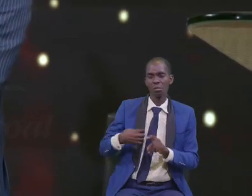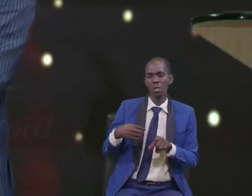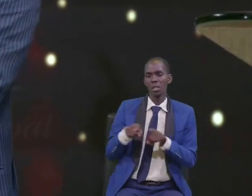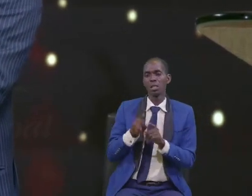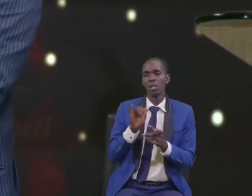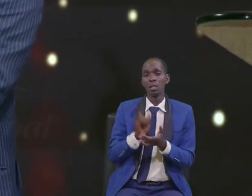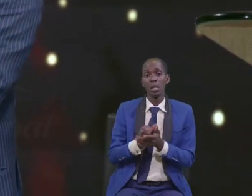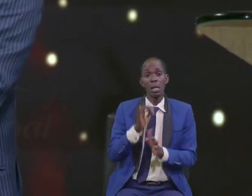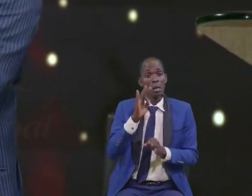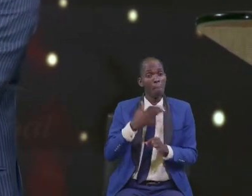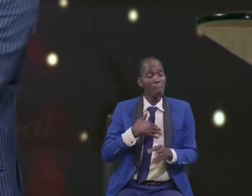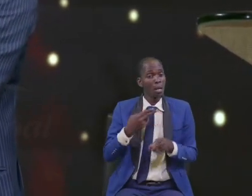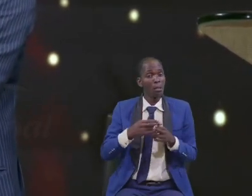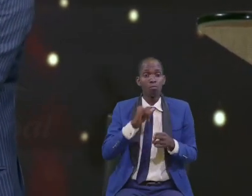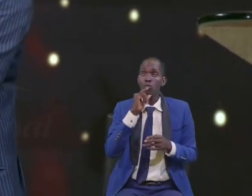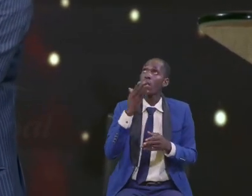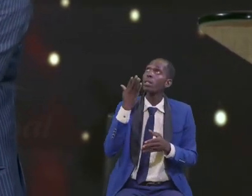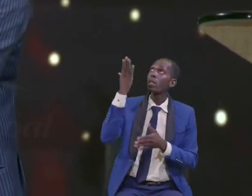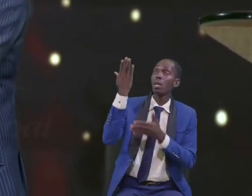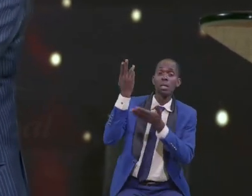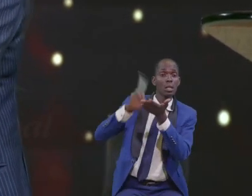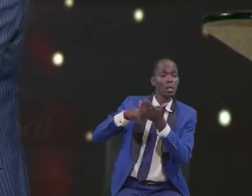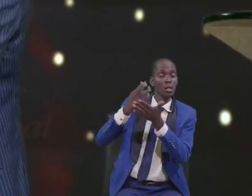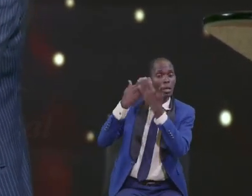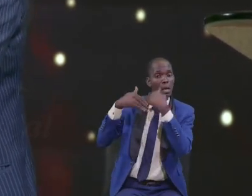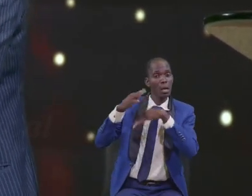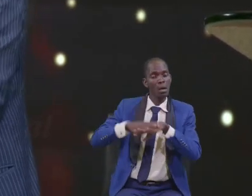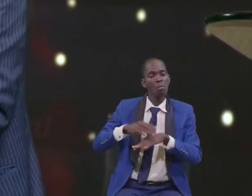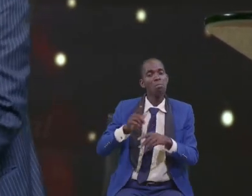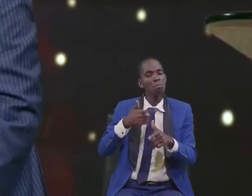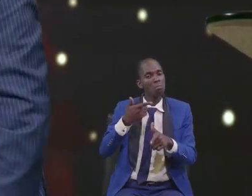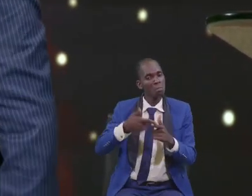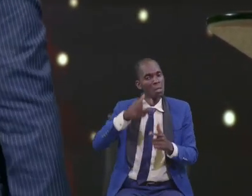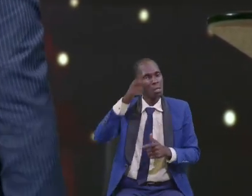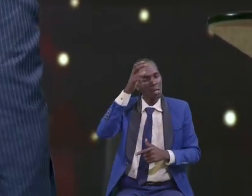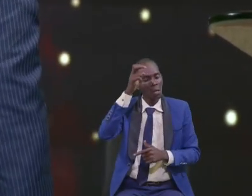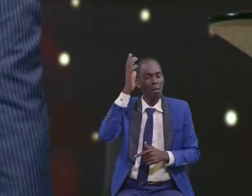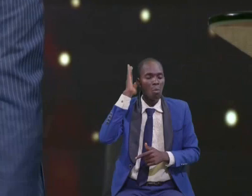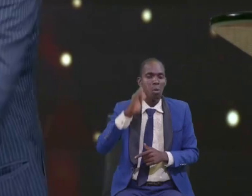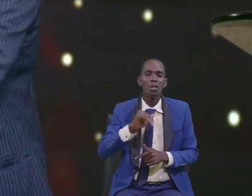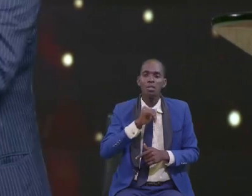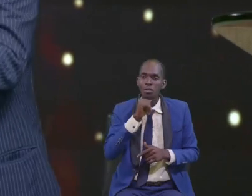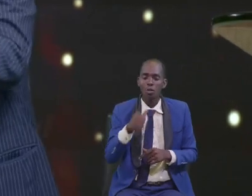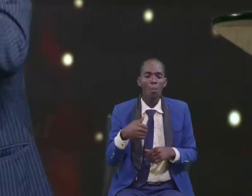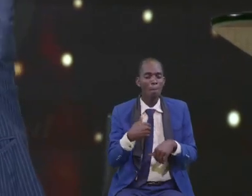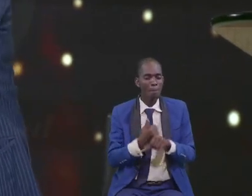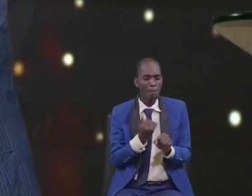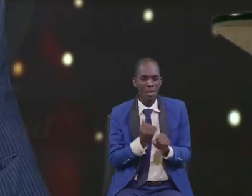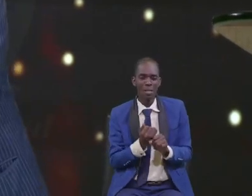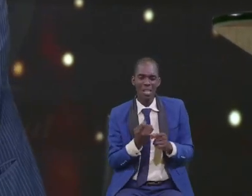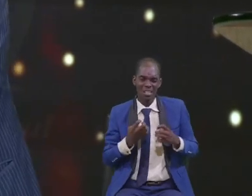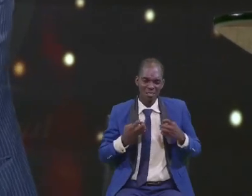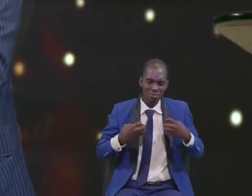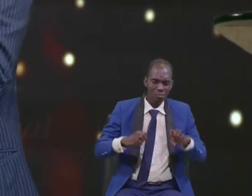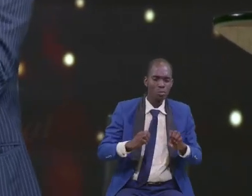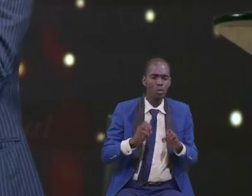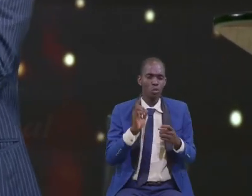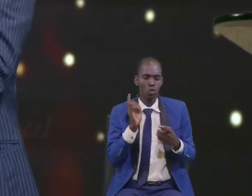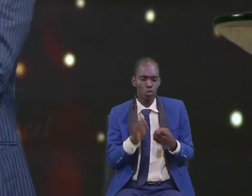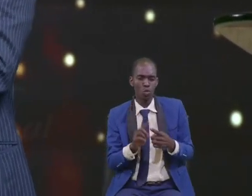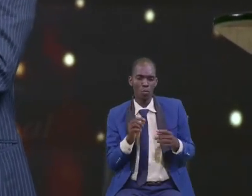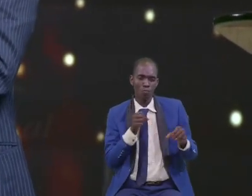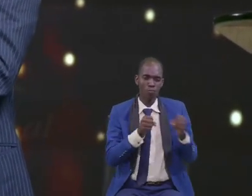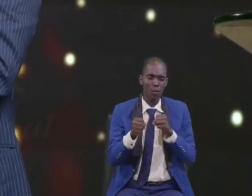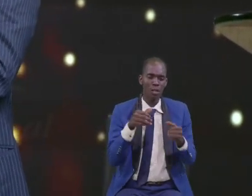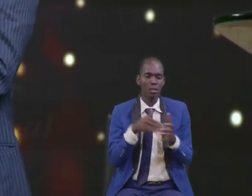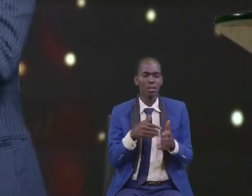were not in the book of life in heaven, Satan will not be making so much effort to strike at me. And